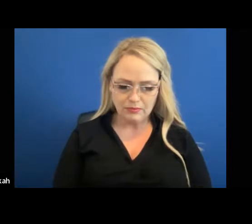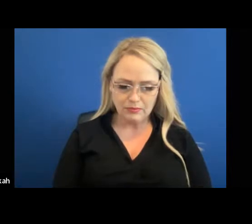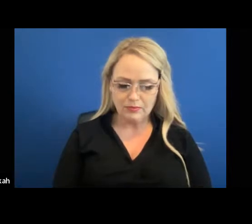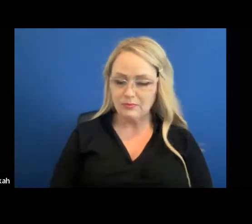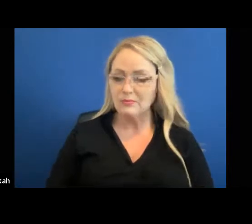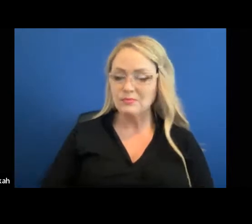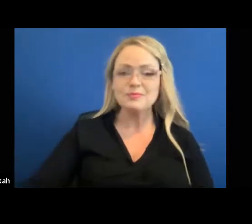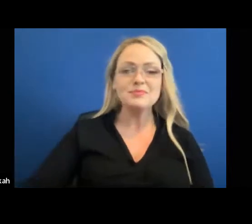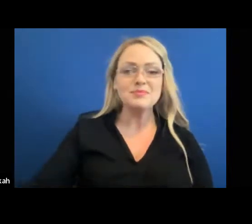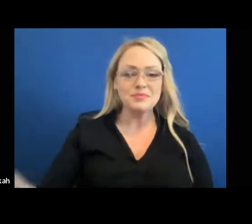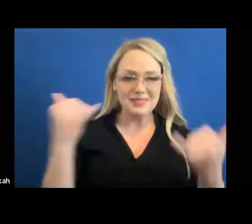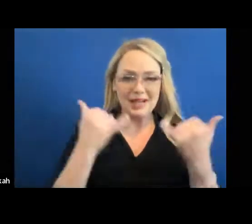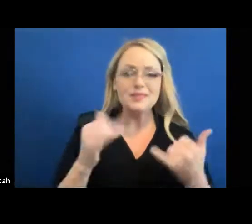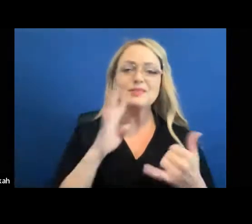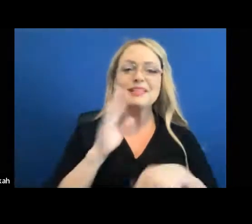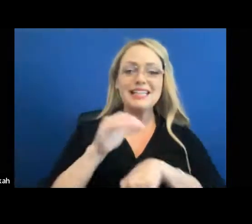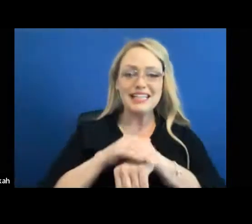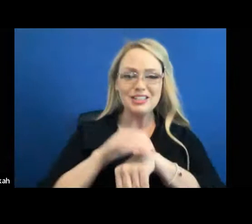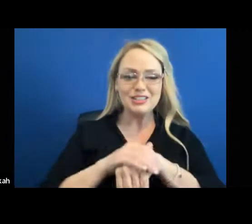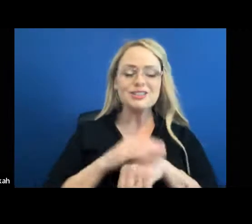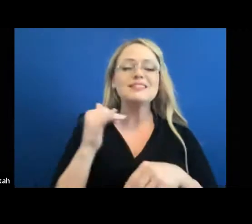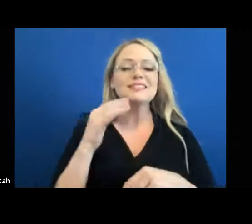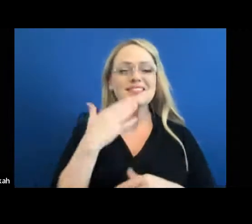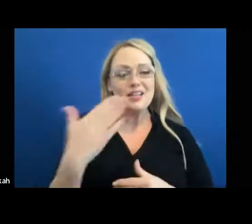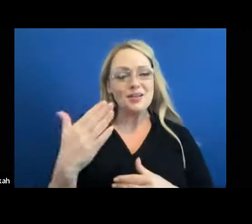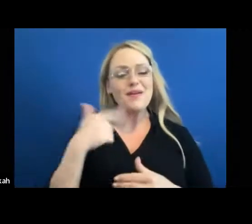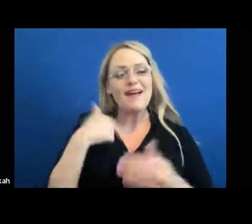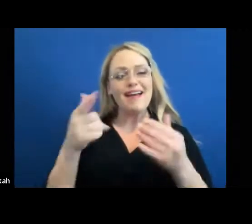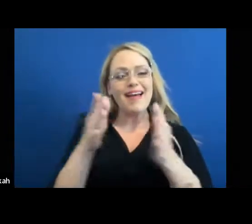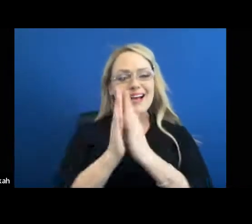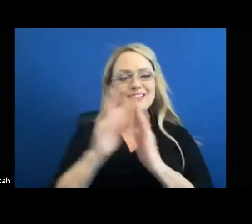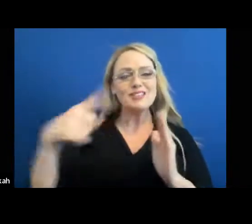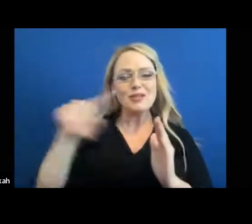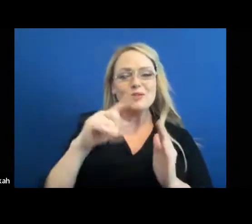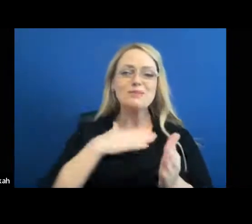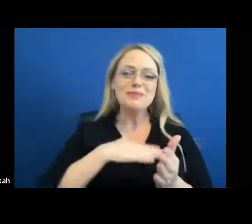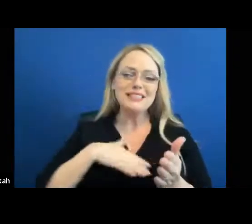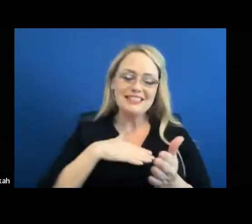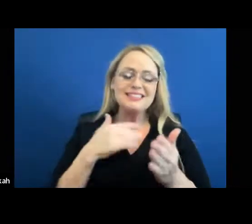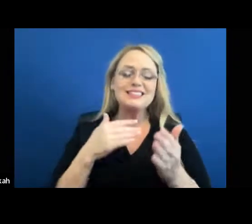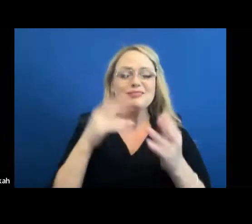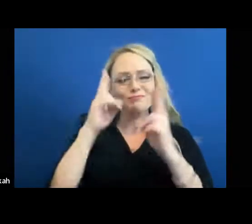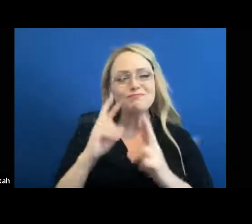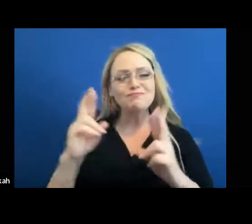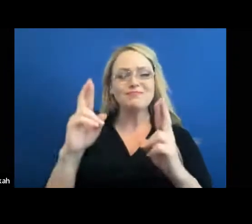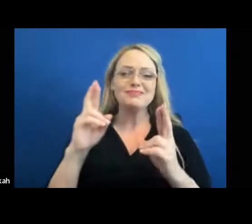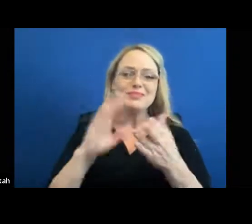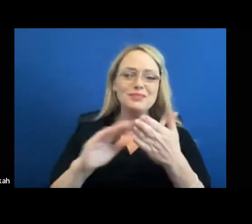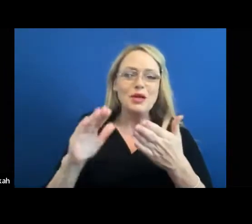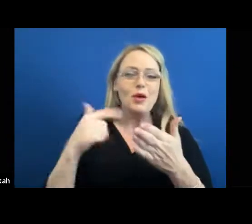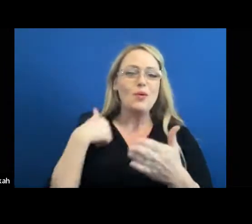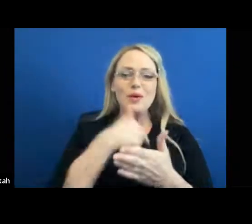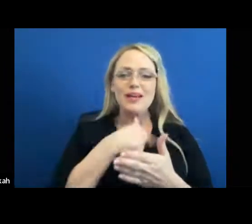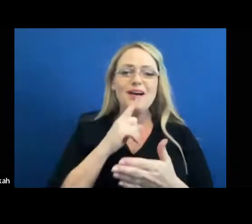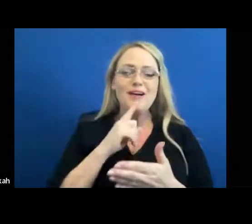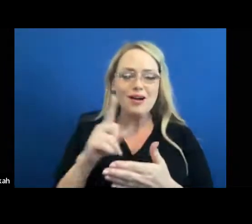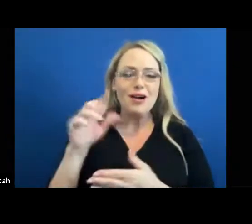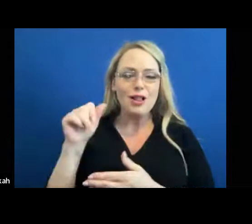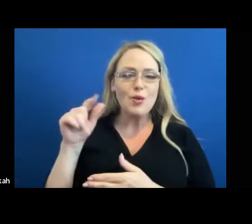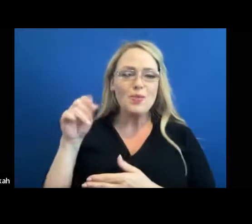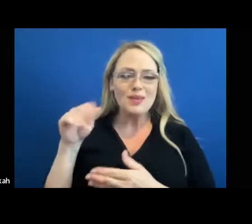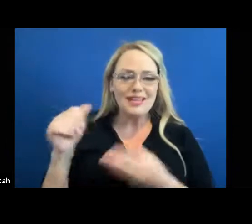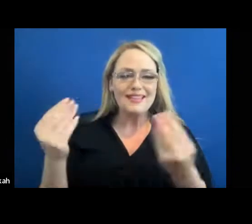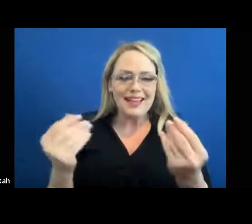be excused and pay my respects to the customs and culture of this land, which is Ramaytush Ohlone land. I ask